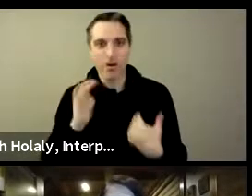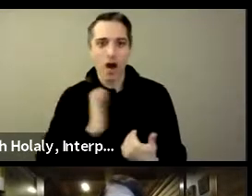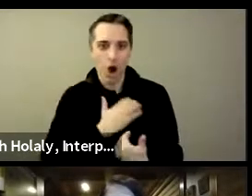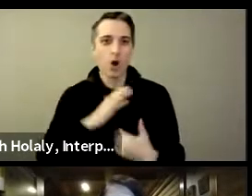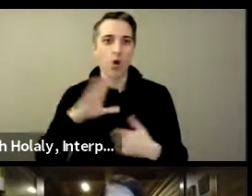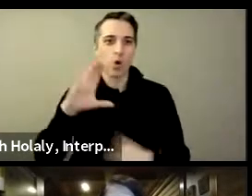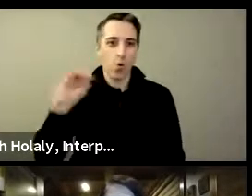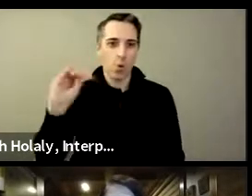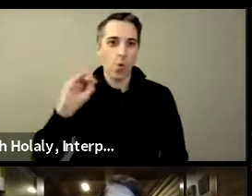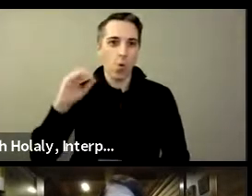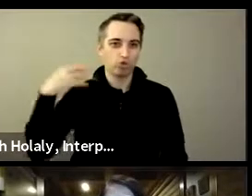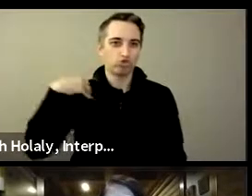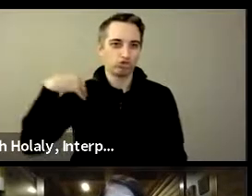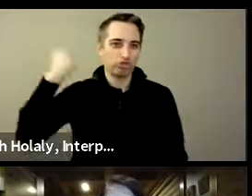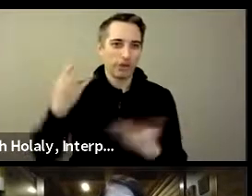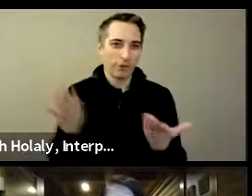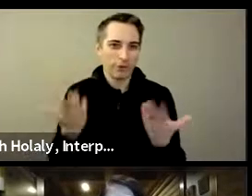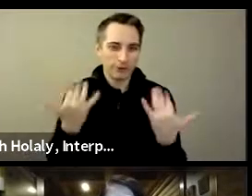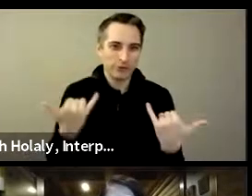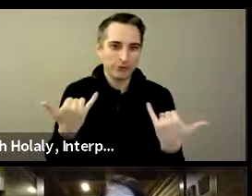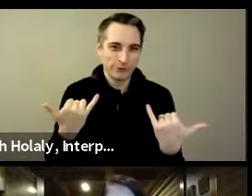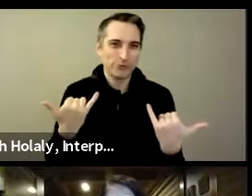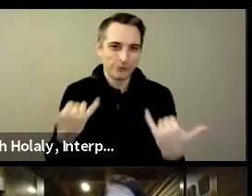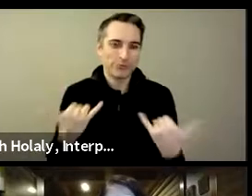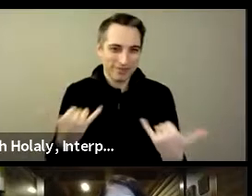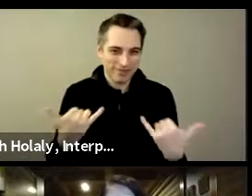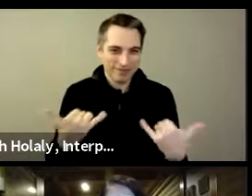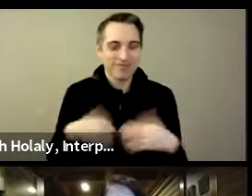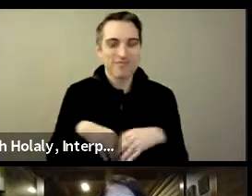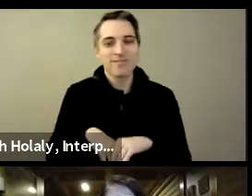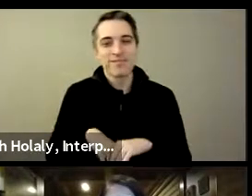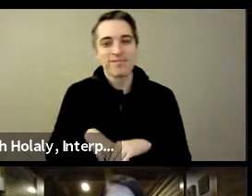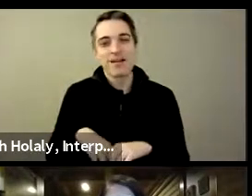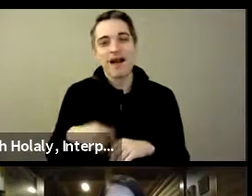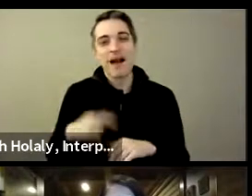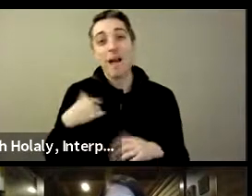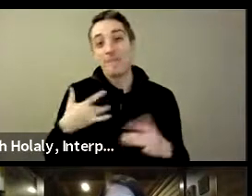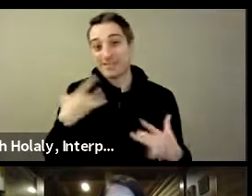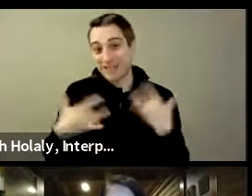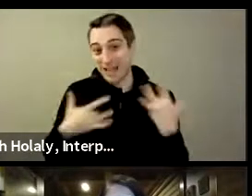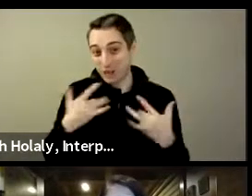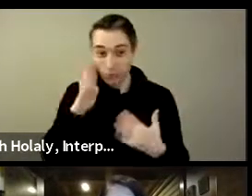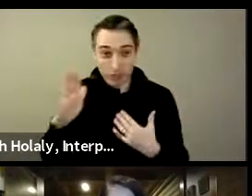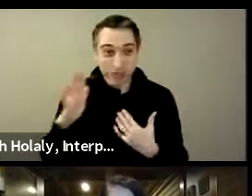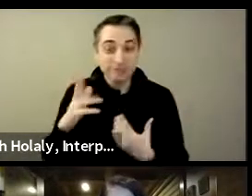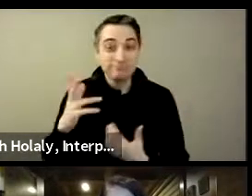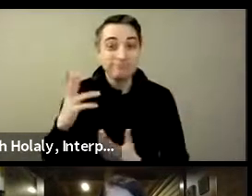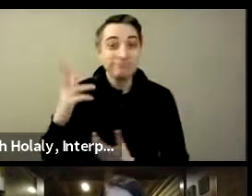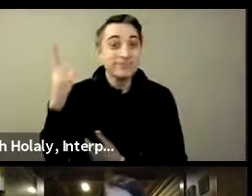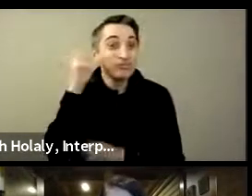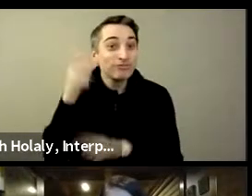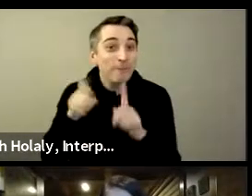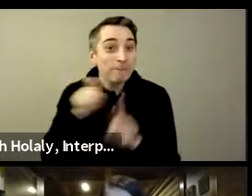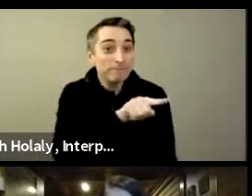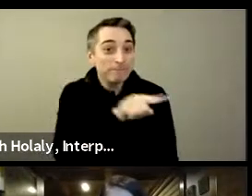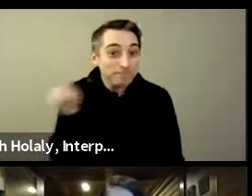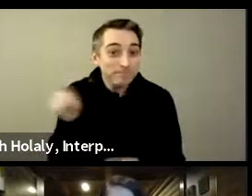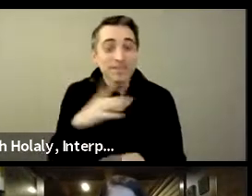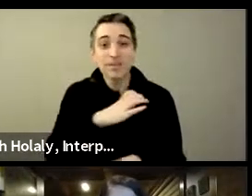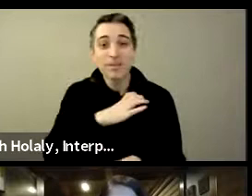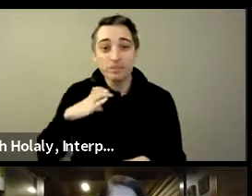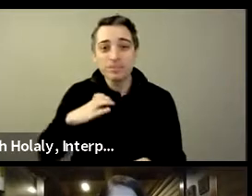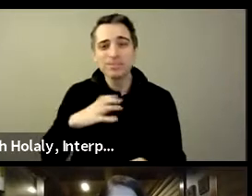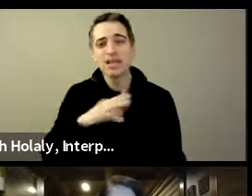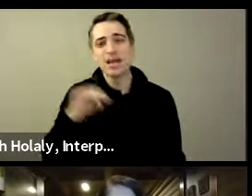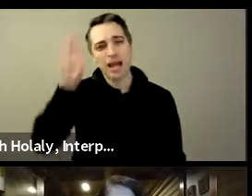am really, again, very grateful that you're going to hear from these bodies, hear about the work they're doing, and I know that all of them